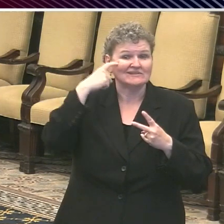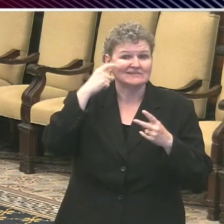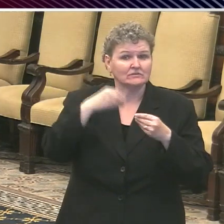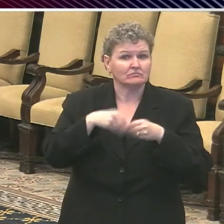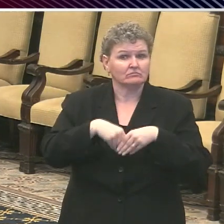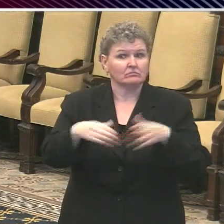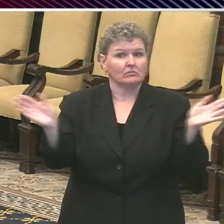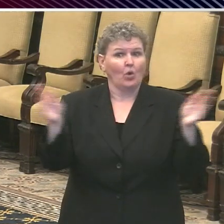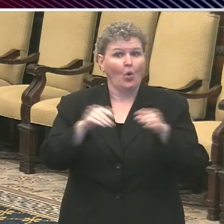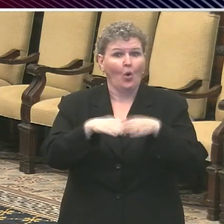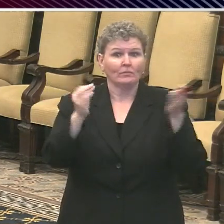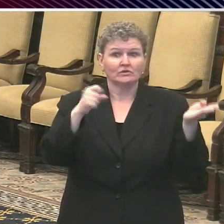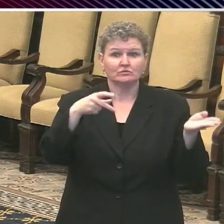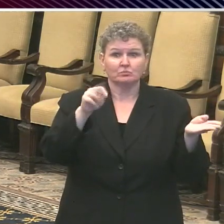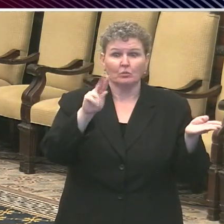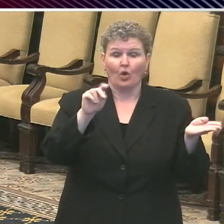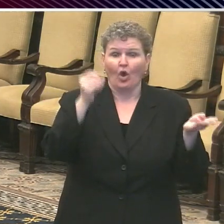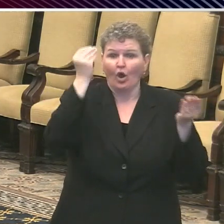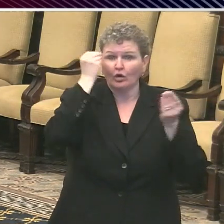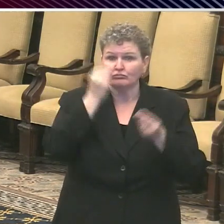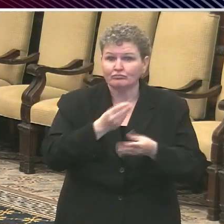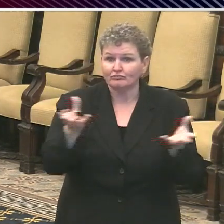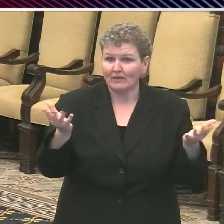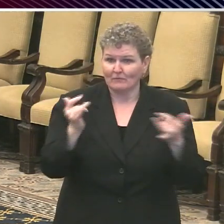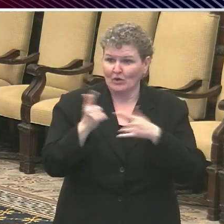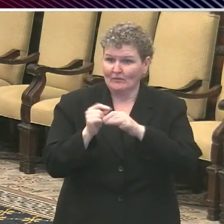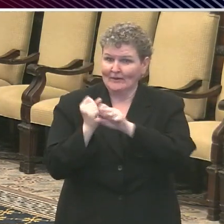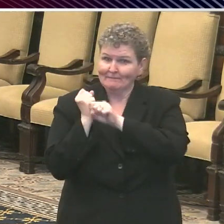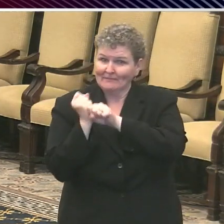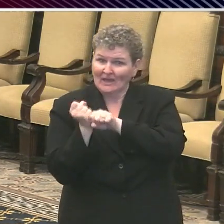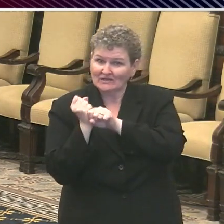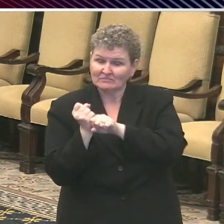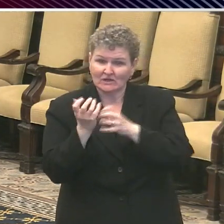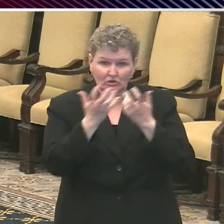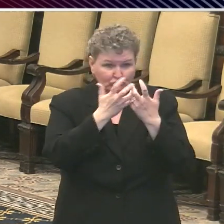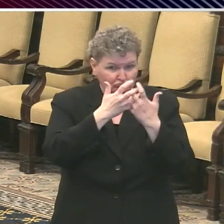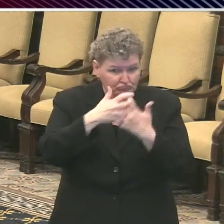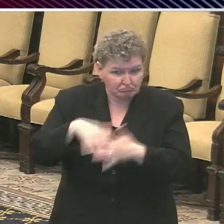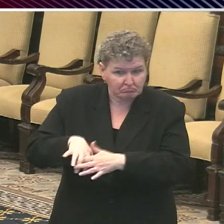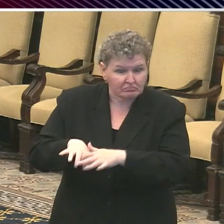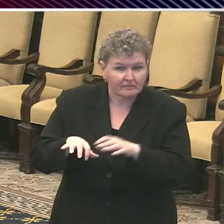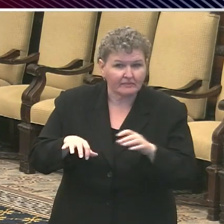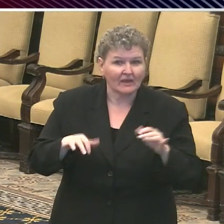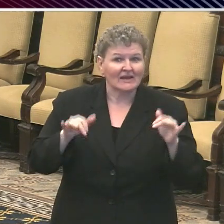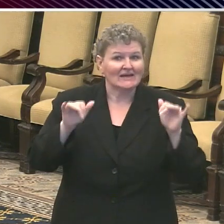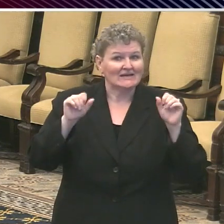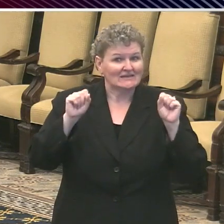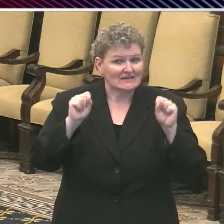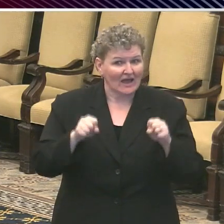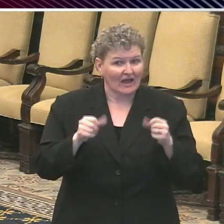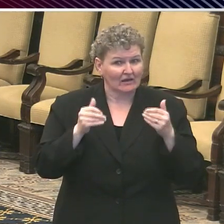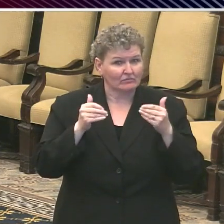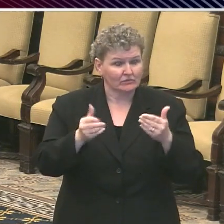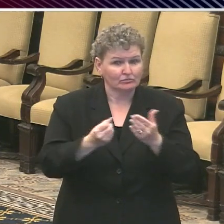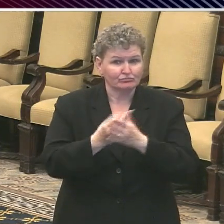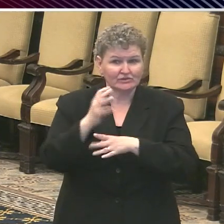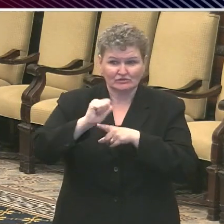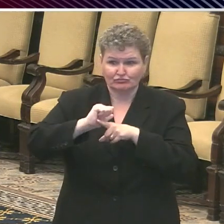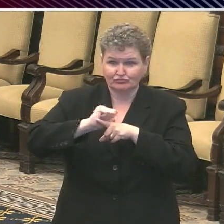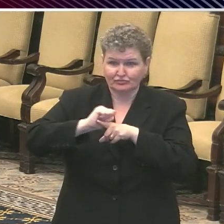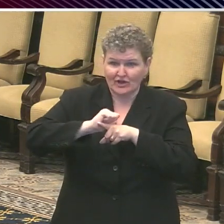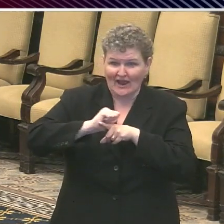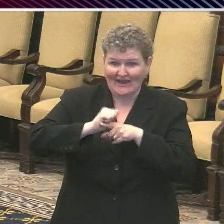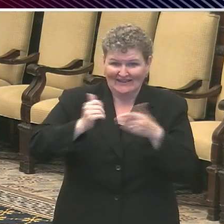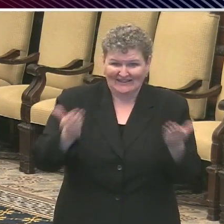yesterday. Theoretically, if baseball can get it together and get its house in order, has a chance to have a spring training at Citizens